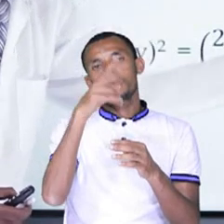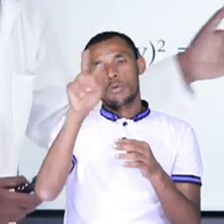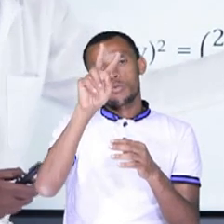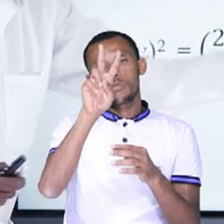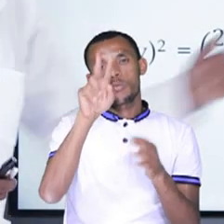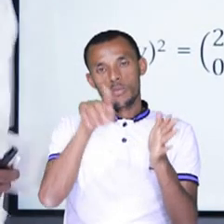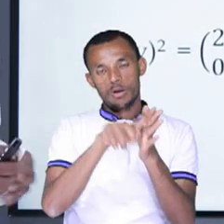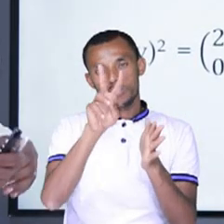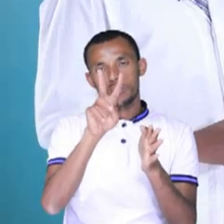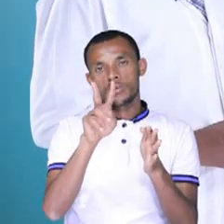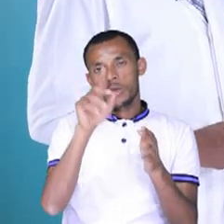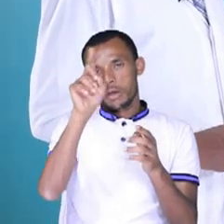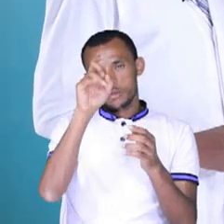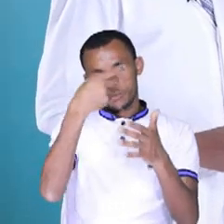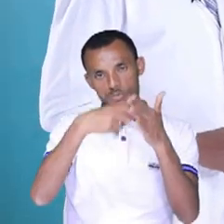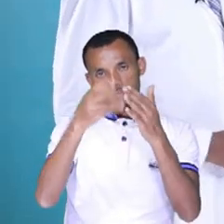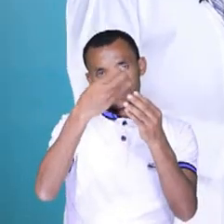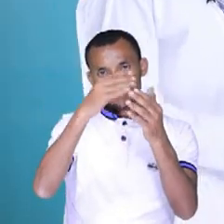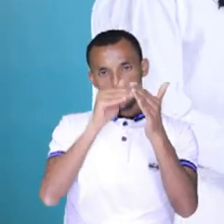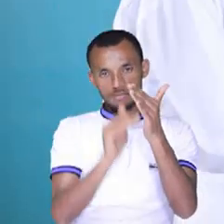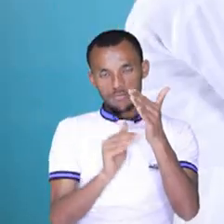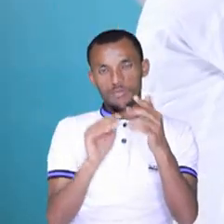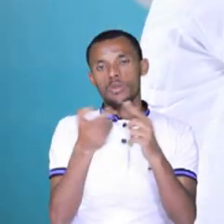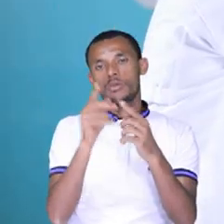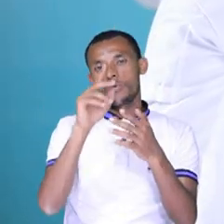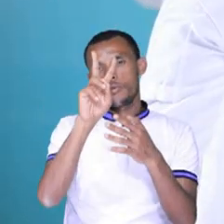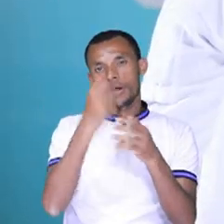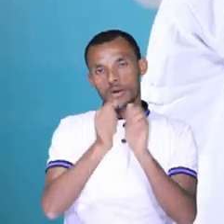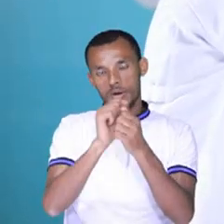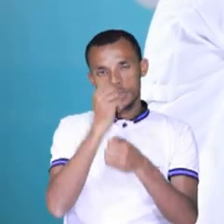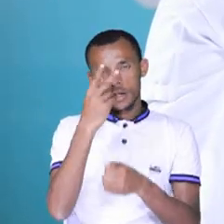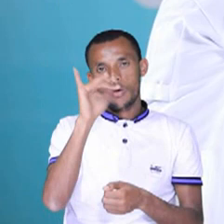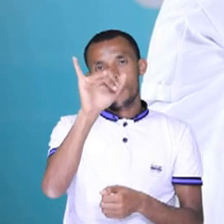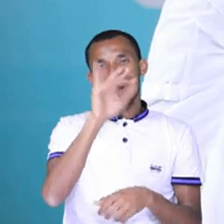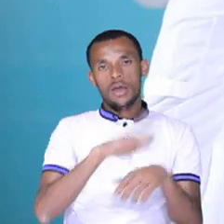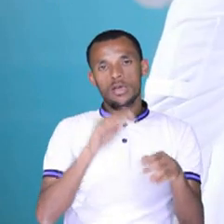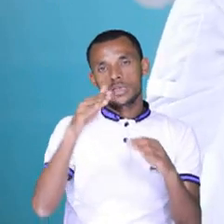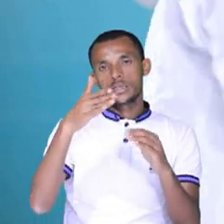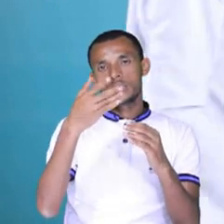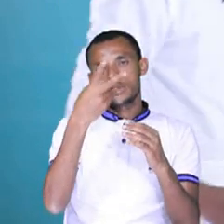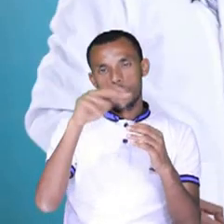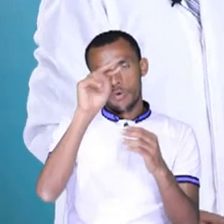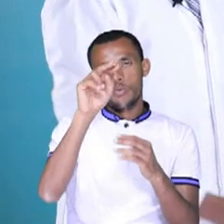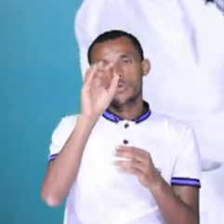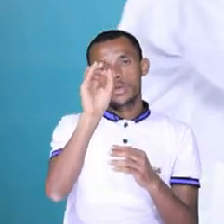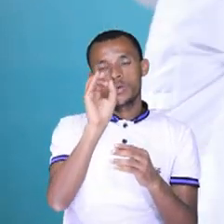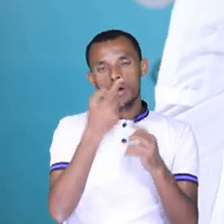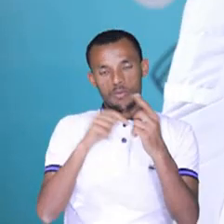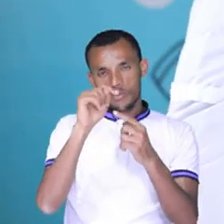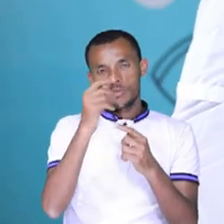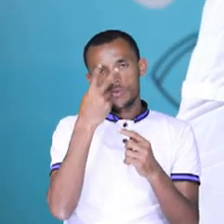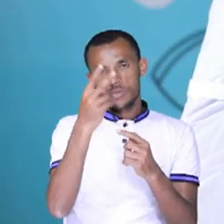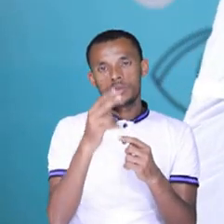exponent of x decreases. But the second variable y is the power of 0. It started from 0 and it goes out to the last. You